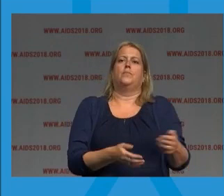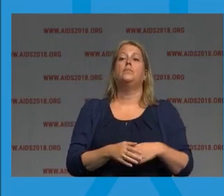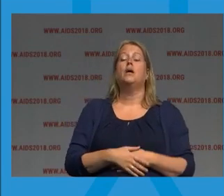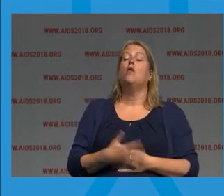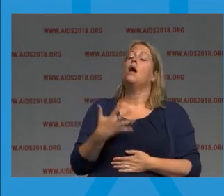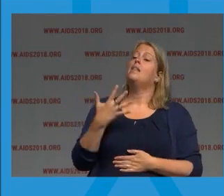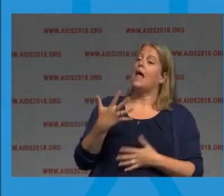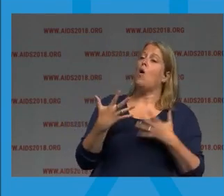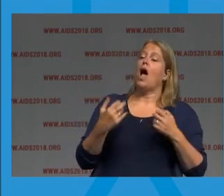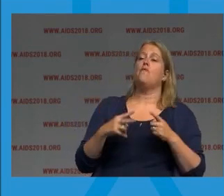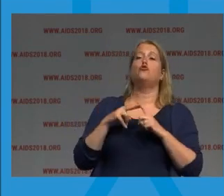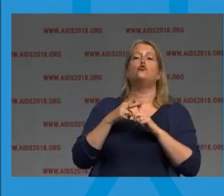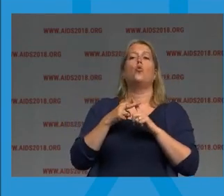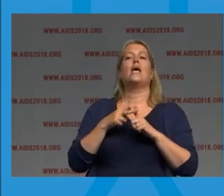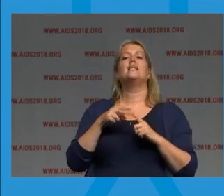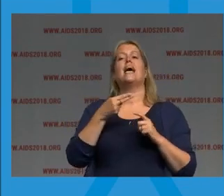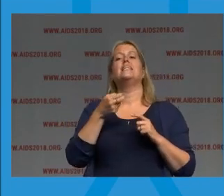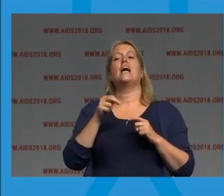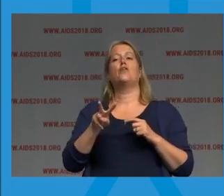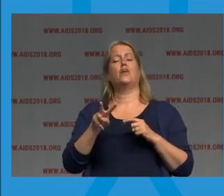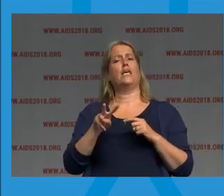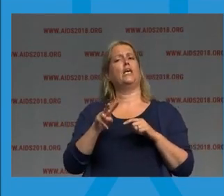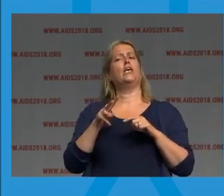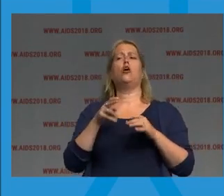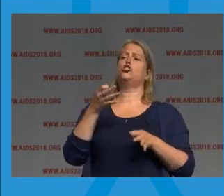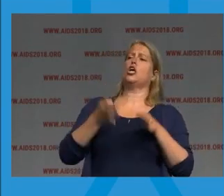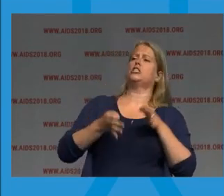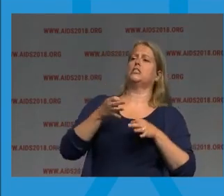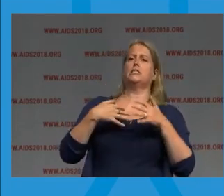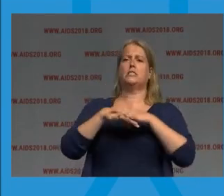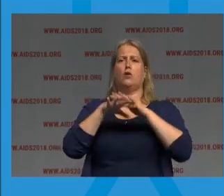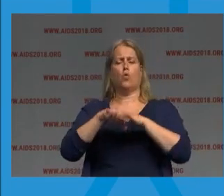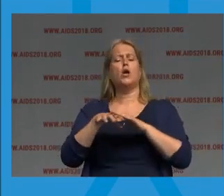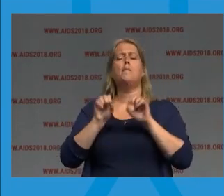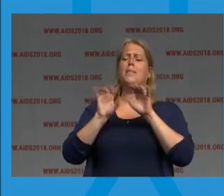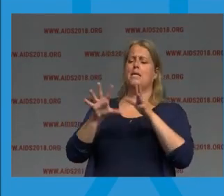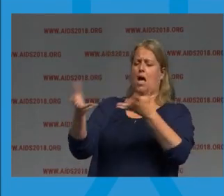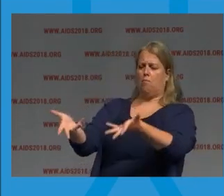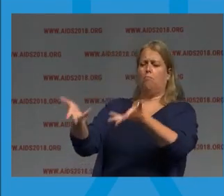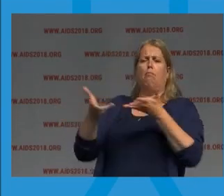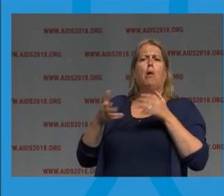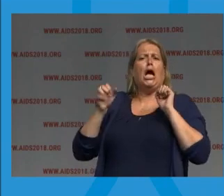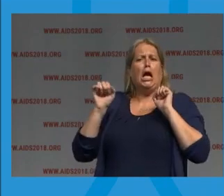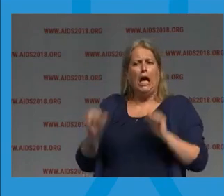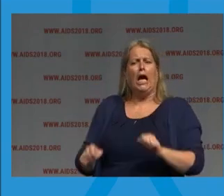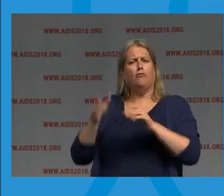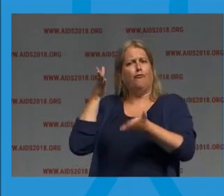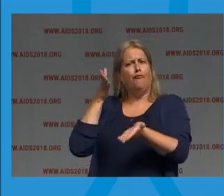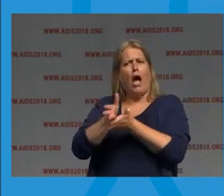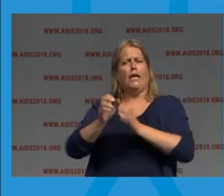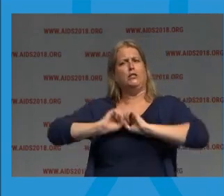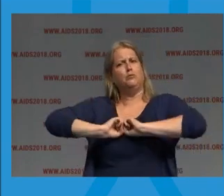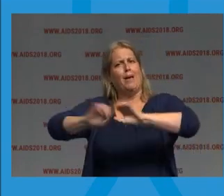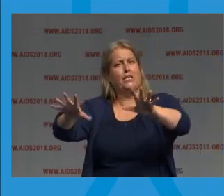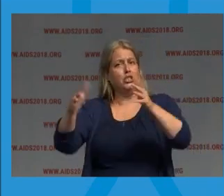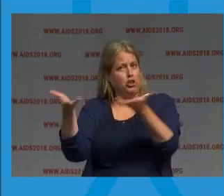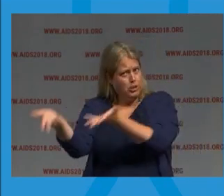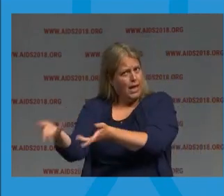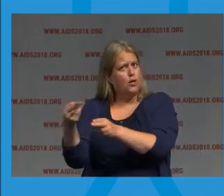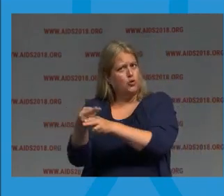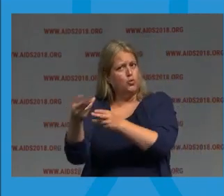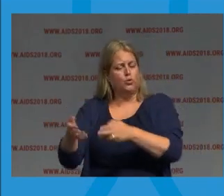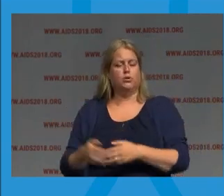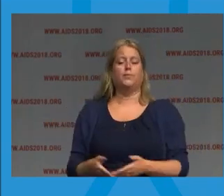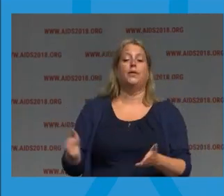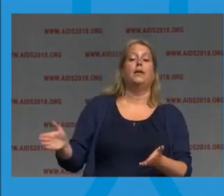Justice Network that the media can turn to be able to ensure they get the messaging right. I now want to move you to